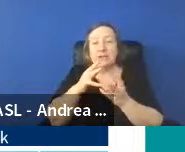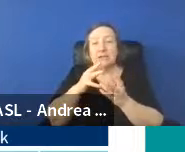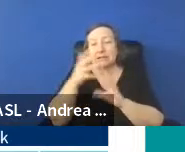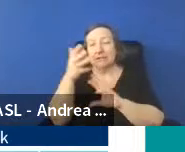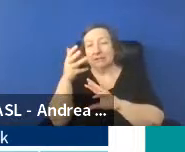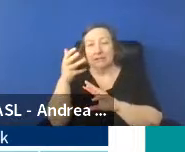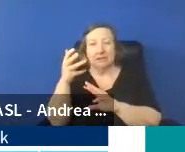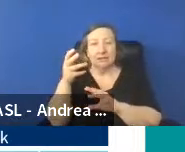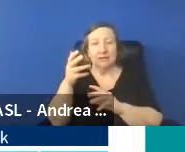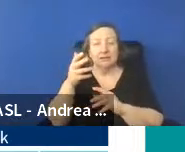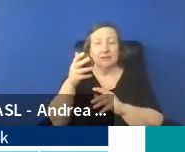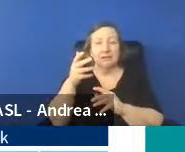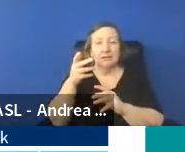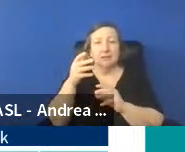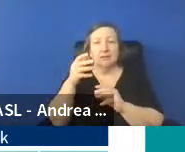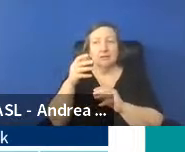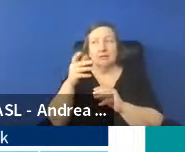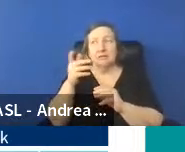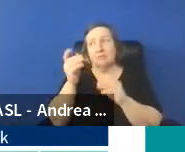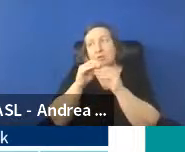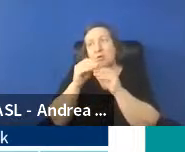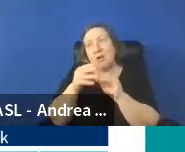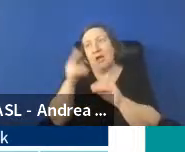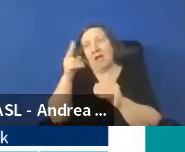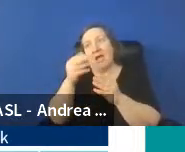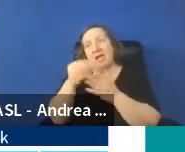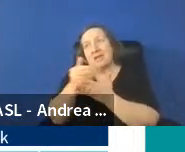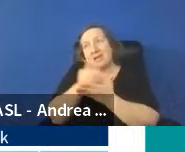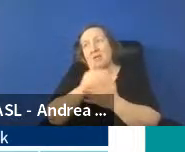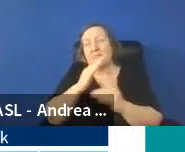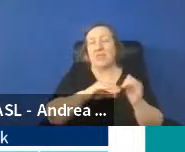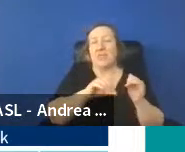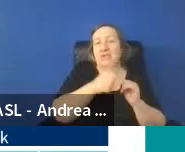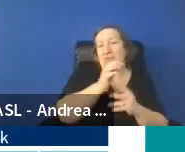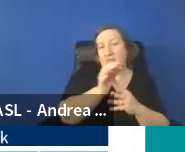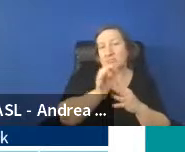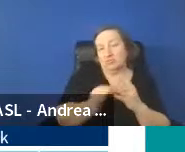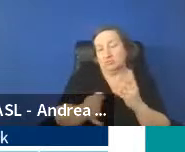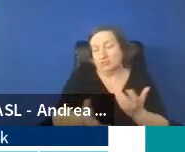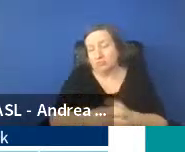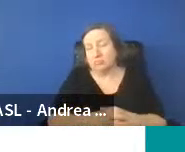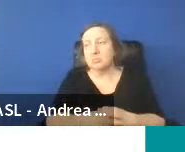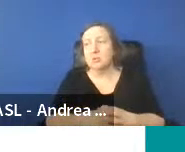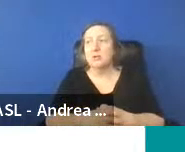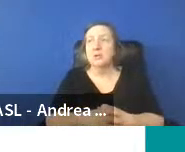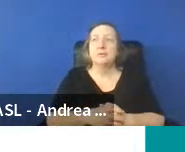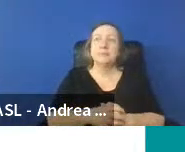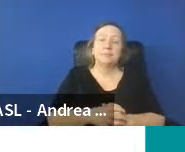bit higher income than the other ones by comparison.